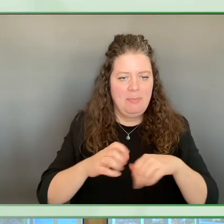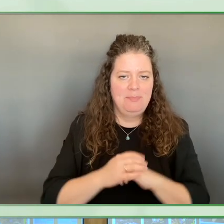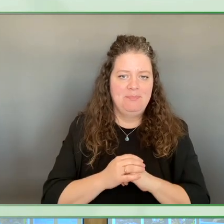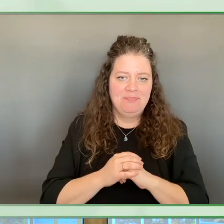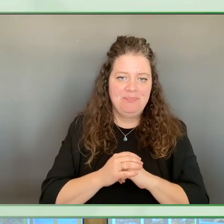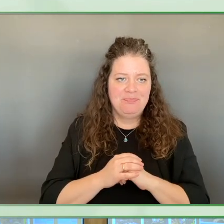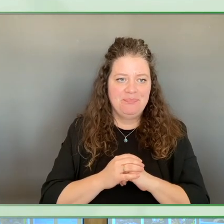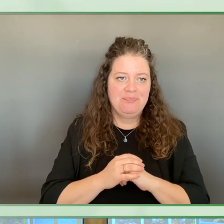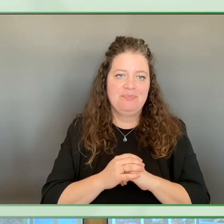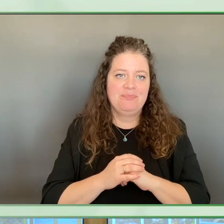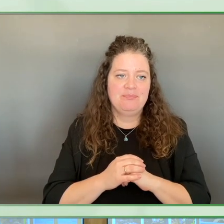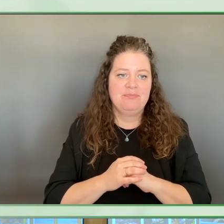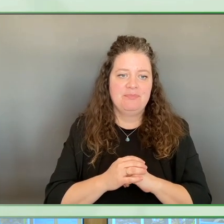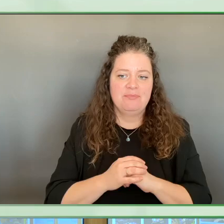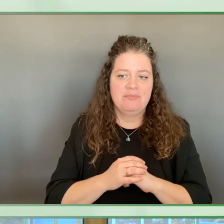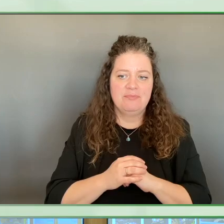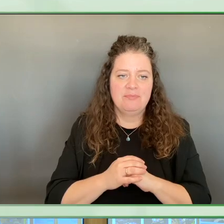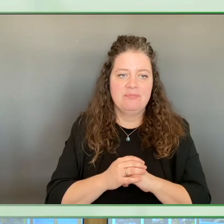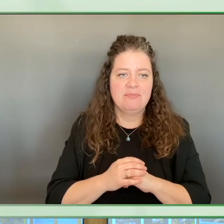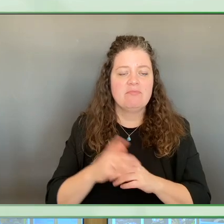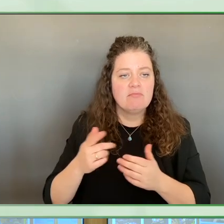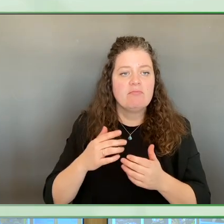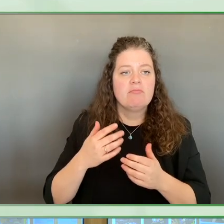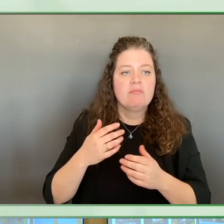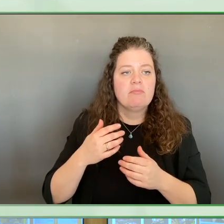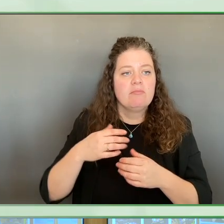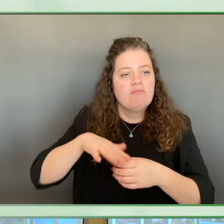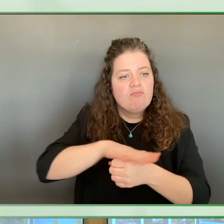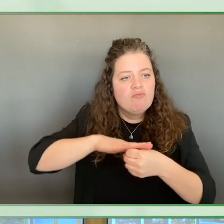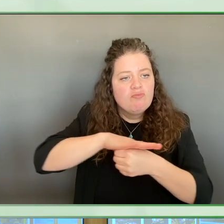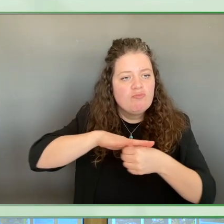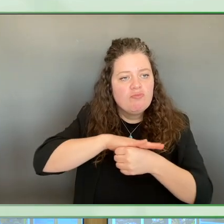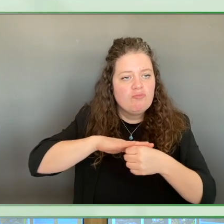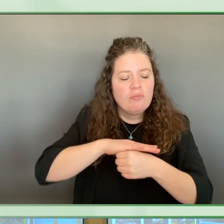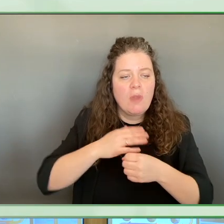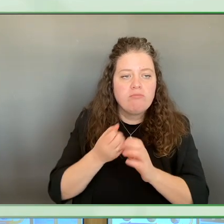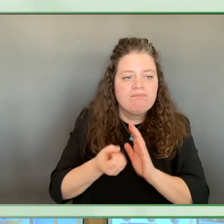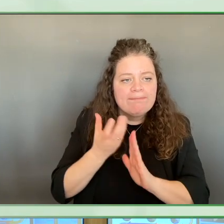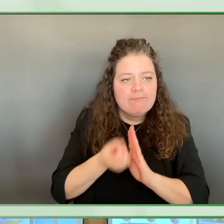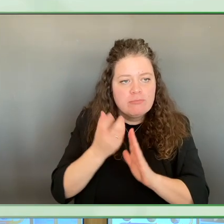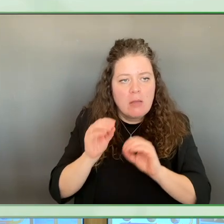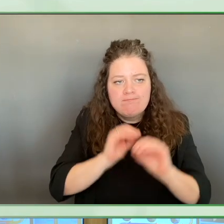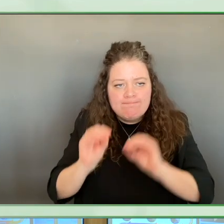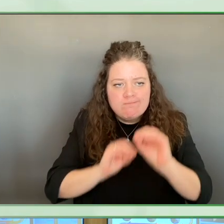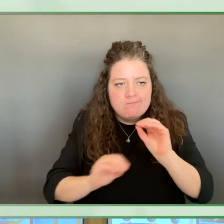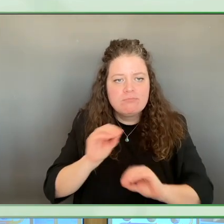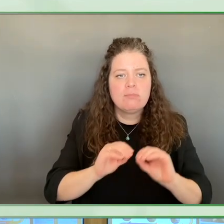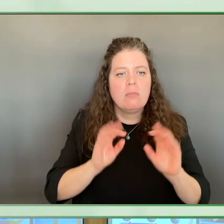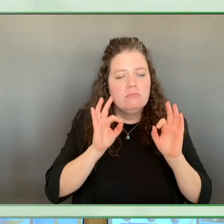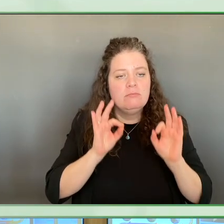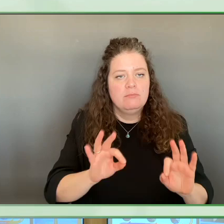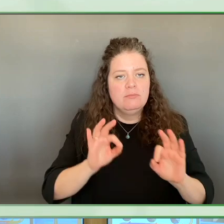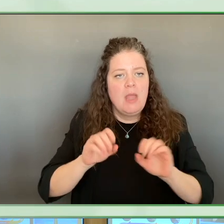local production, collaborative design, and responsible distribution. And we follow this